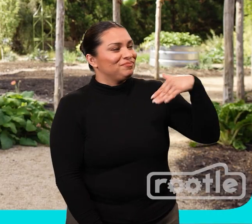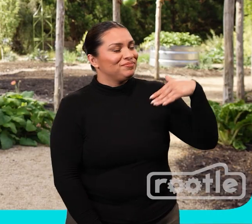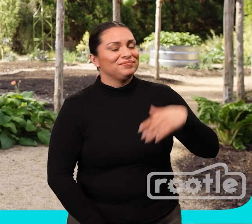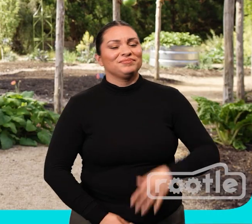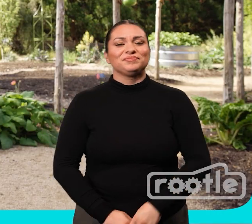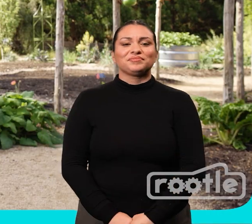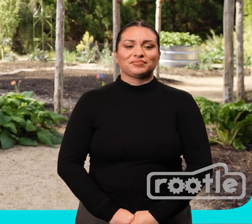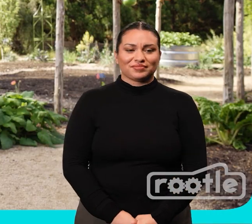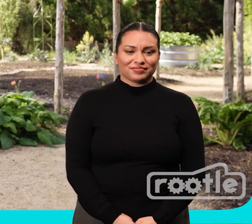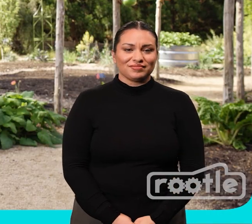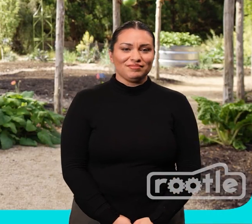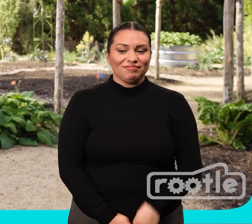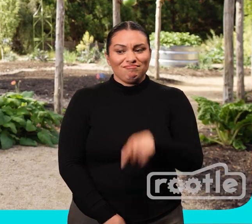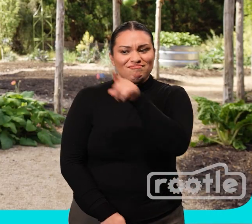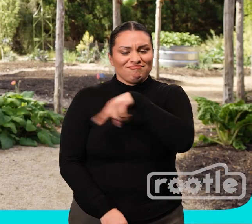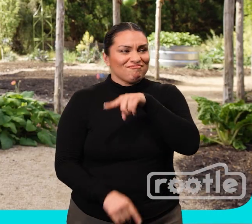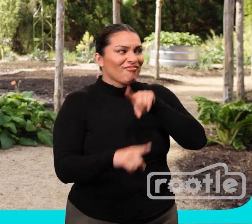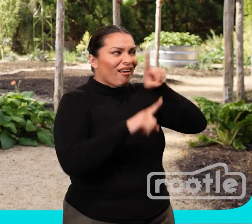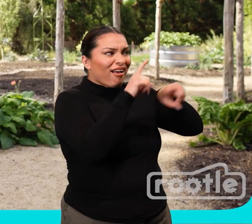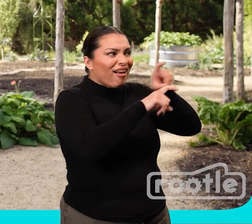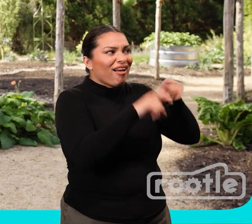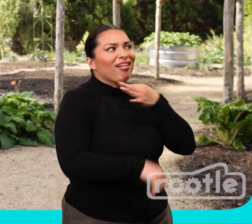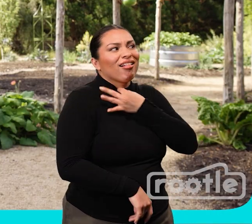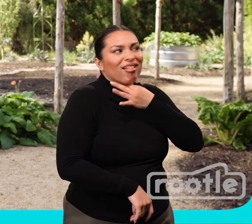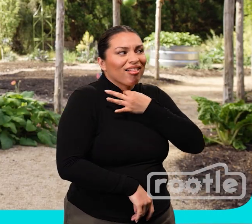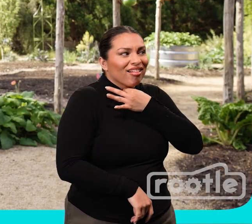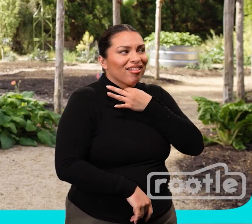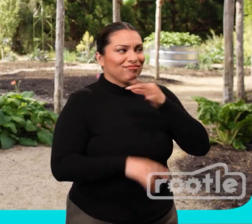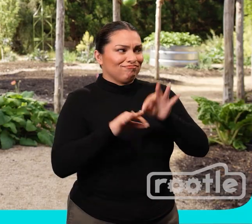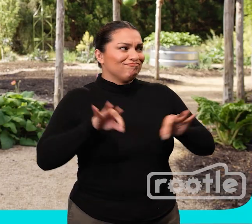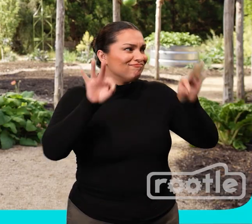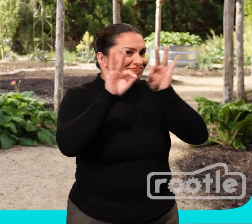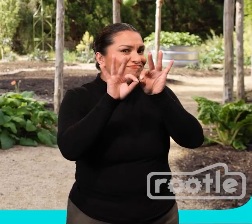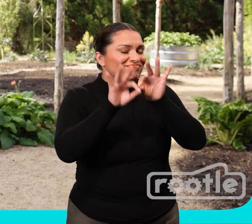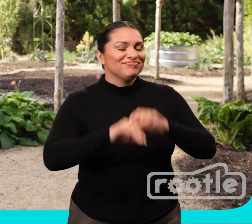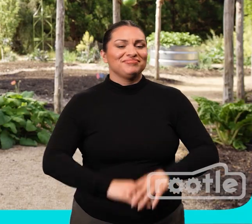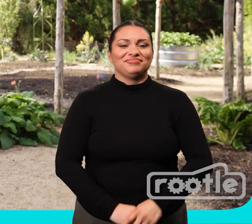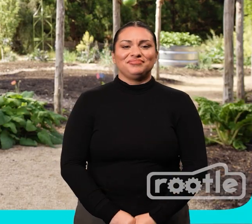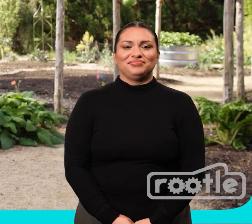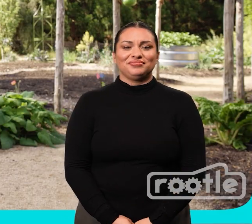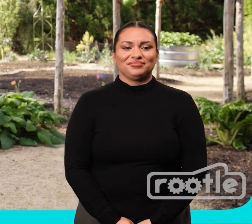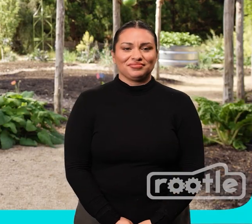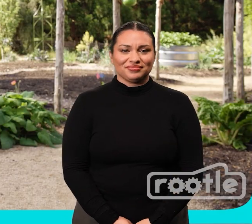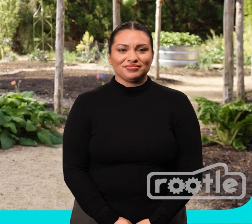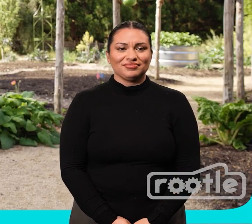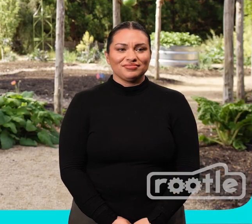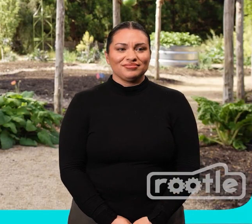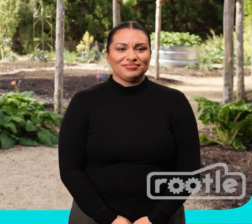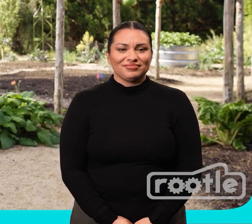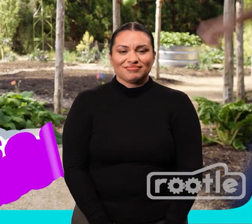Hey, Jason! Jason, we have some special visitors to ask you a question.